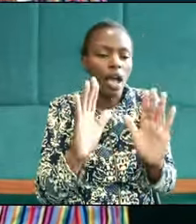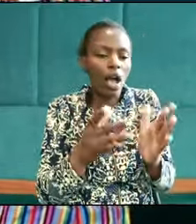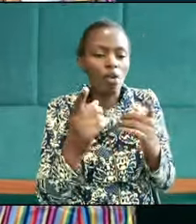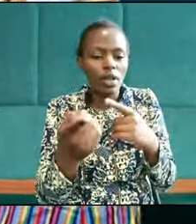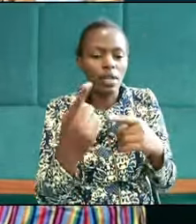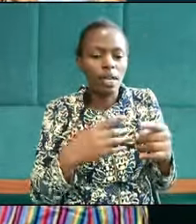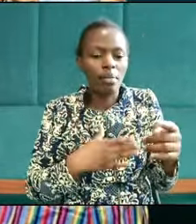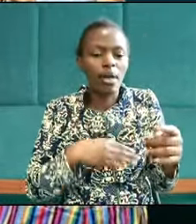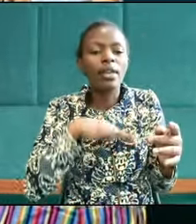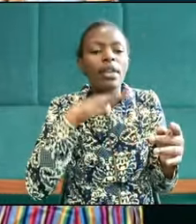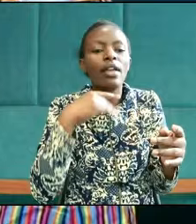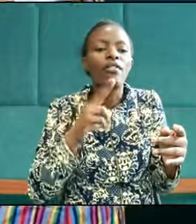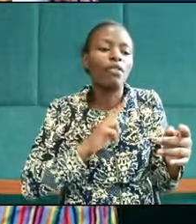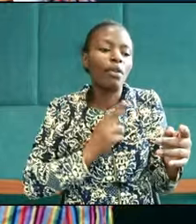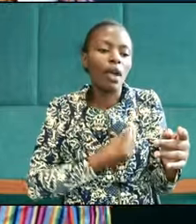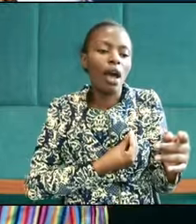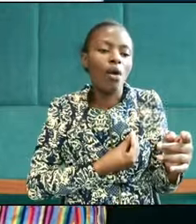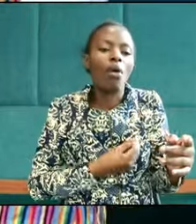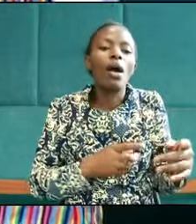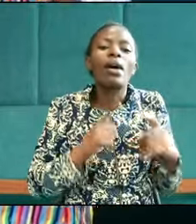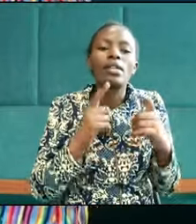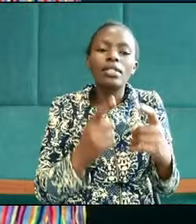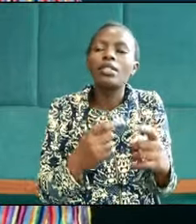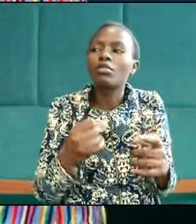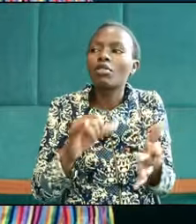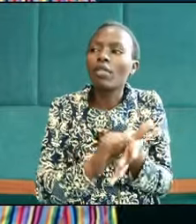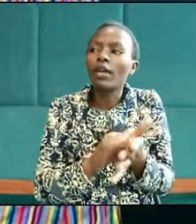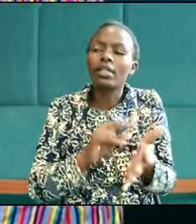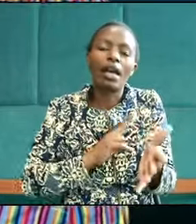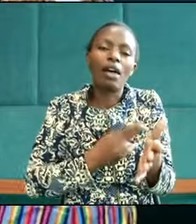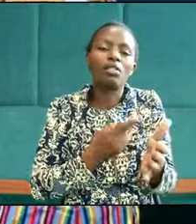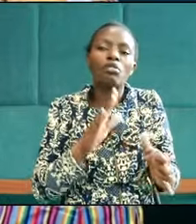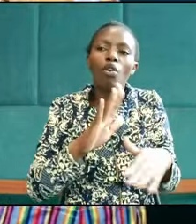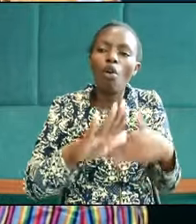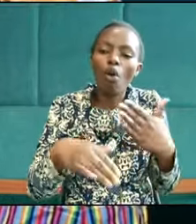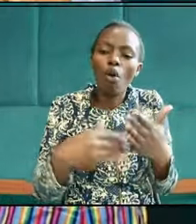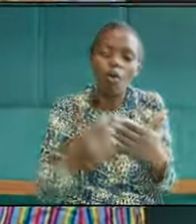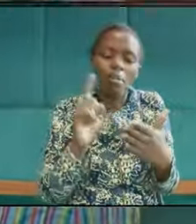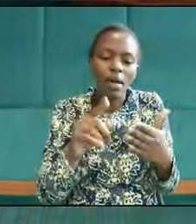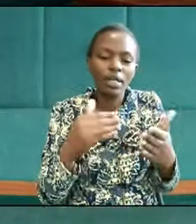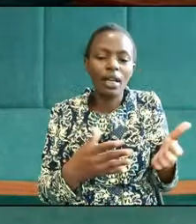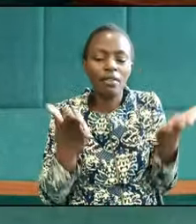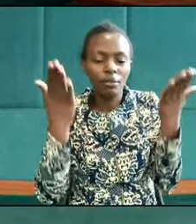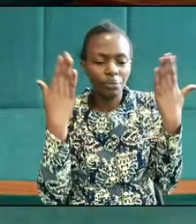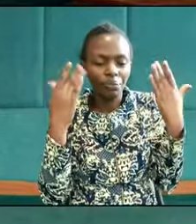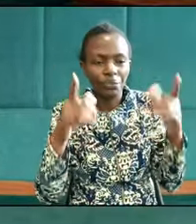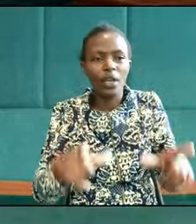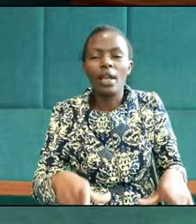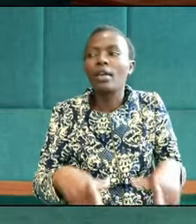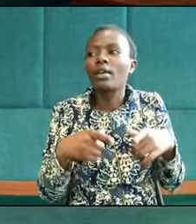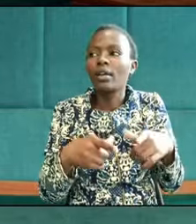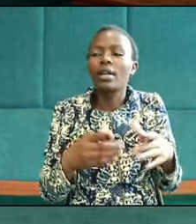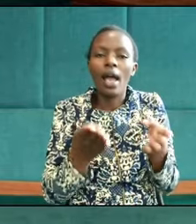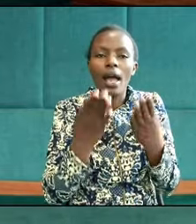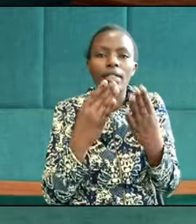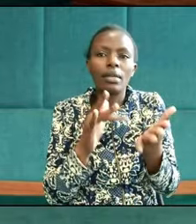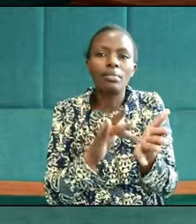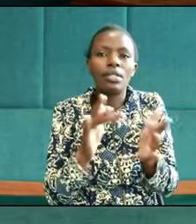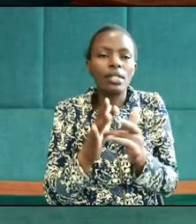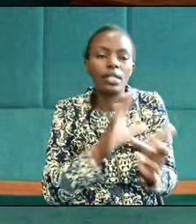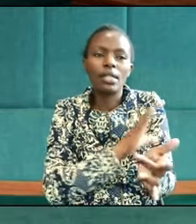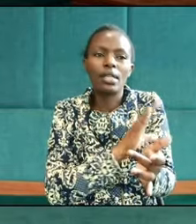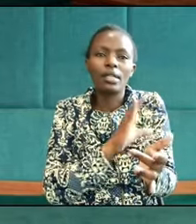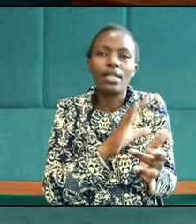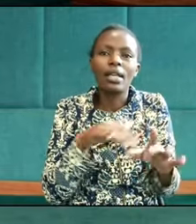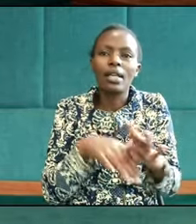sins, so that you and I may have eternal life. Our prayer is that you accept Jesus in your life and get baptized and join us in